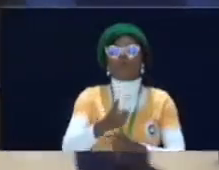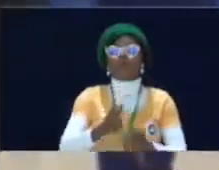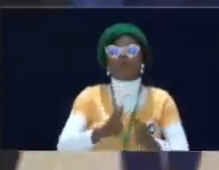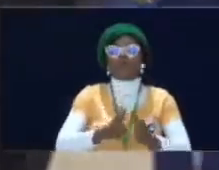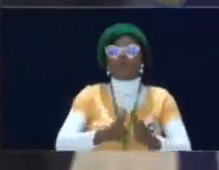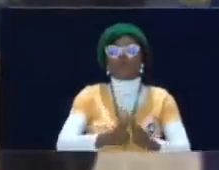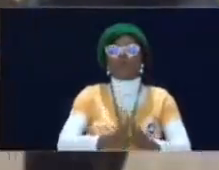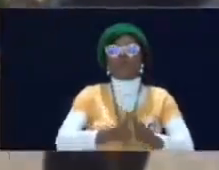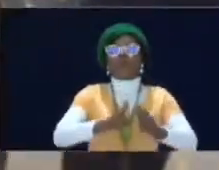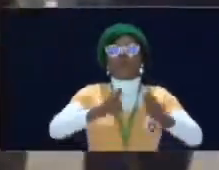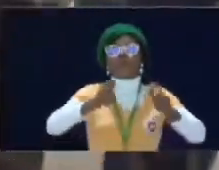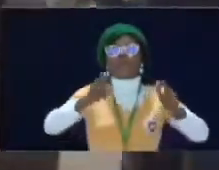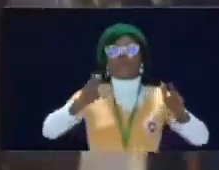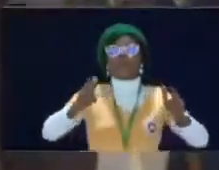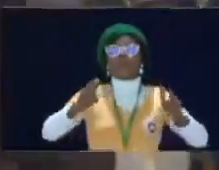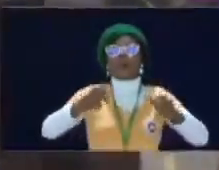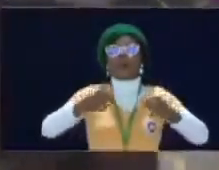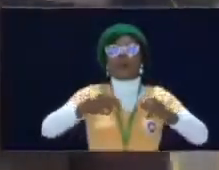and